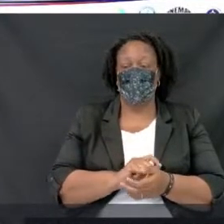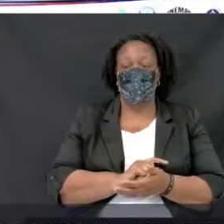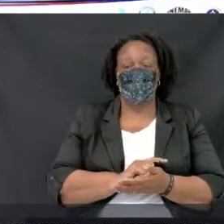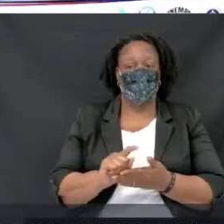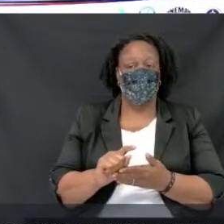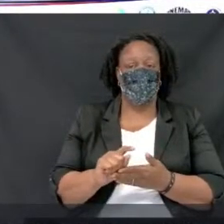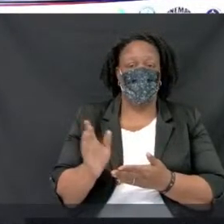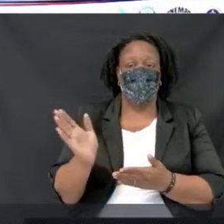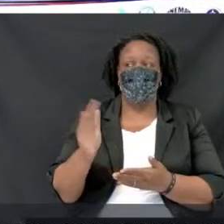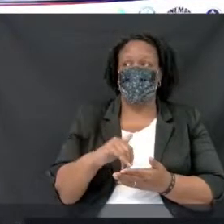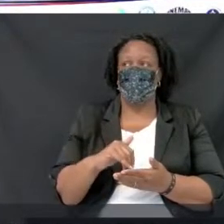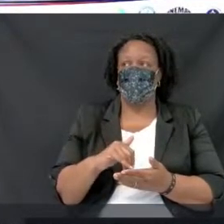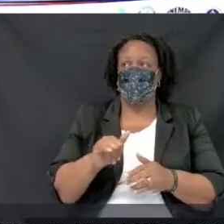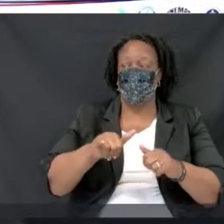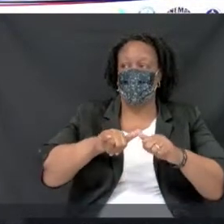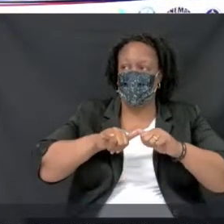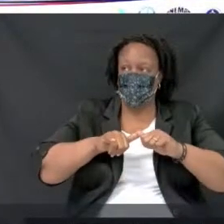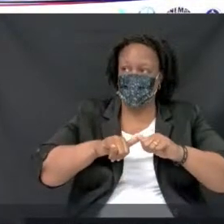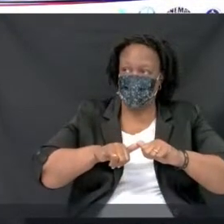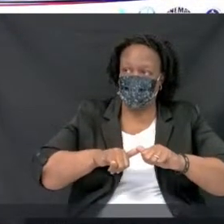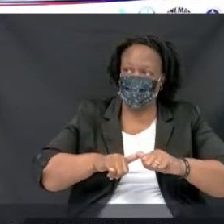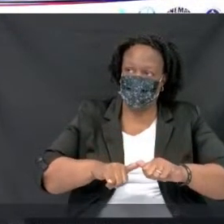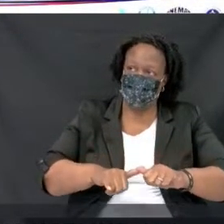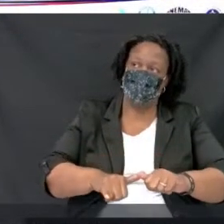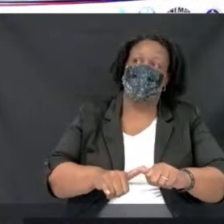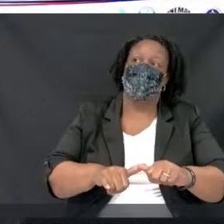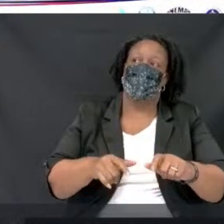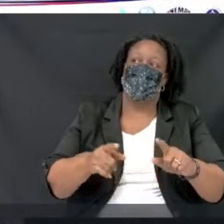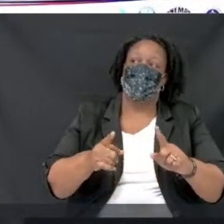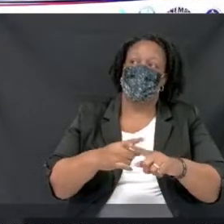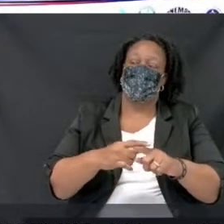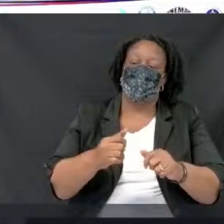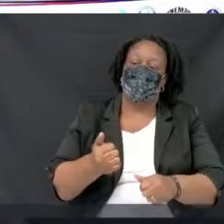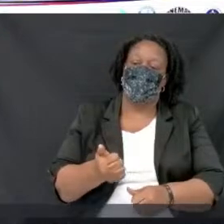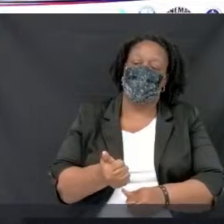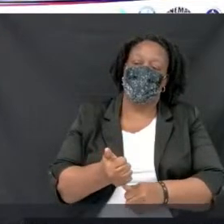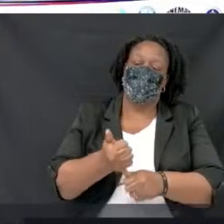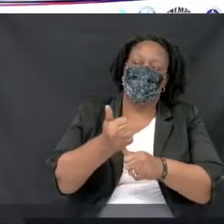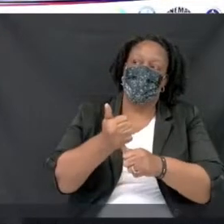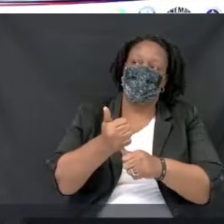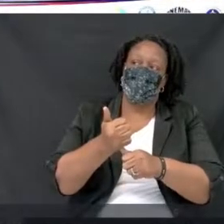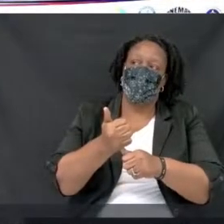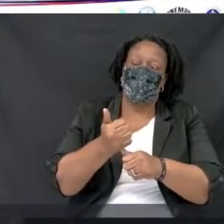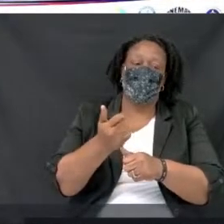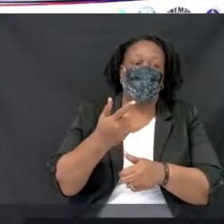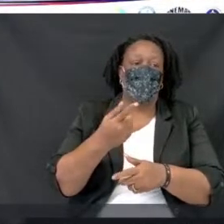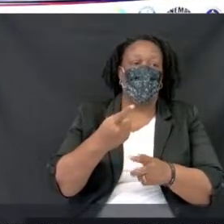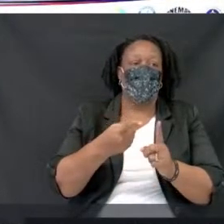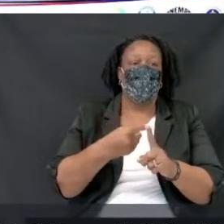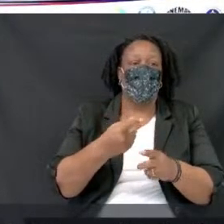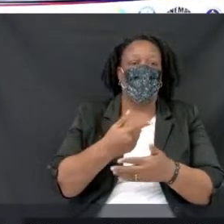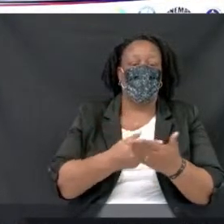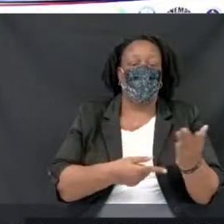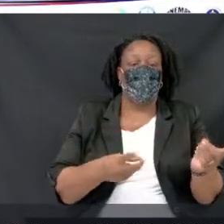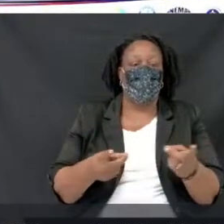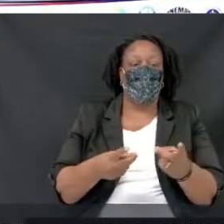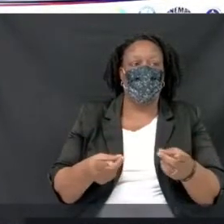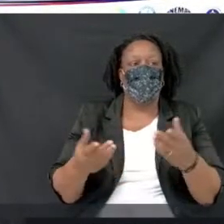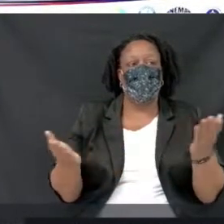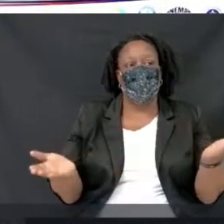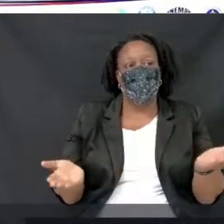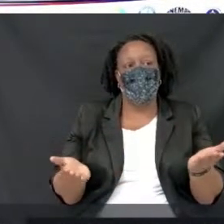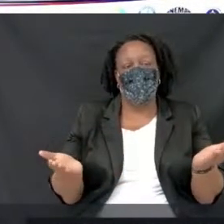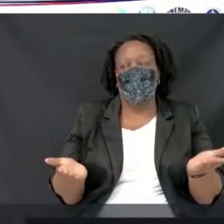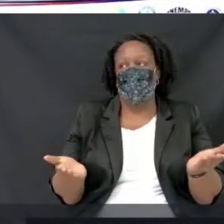and who continues to show sterling support to what we are doing here at